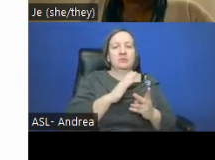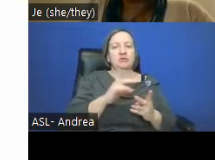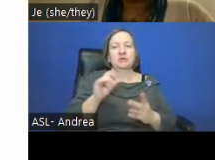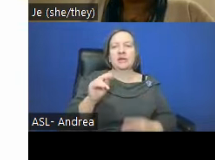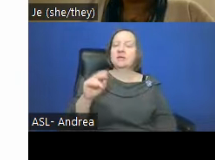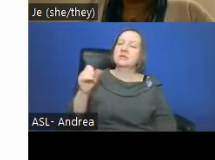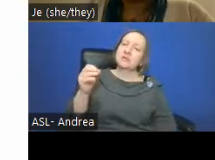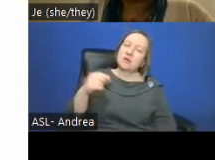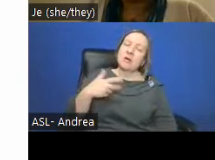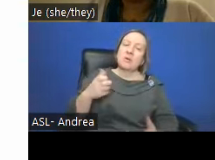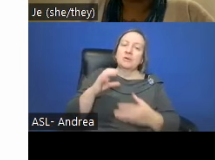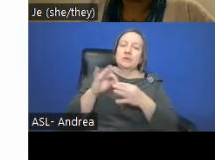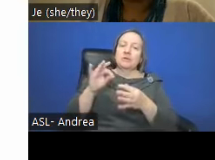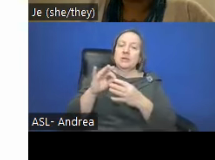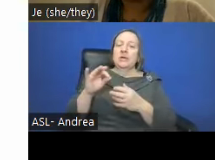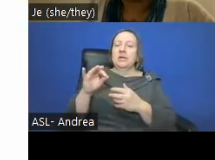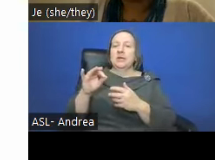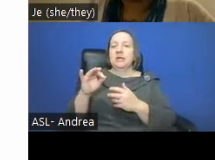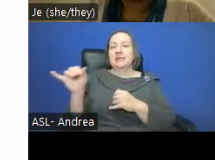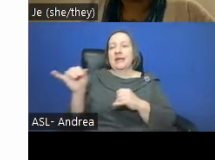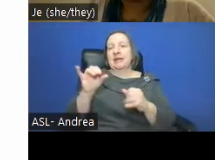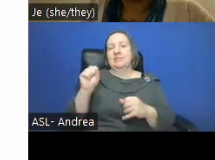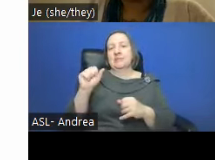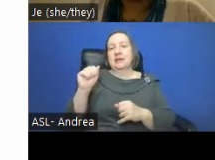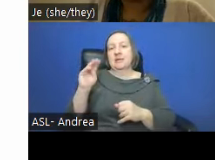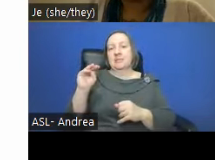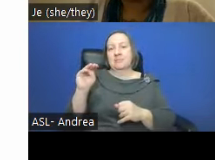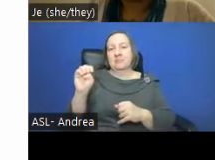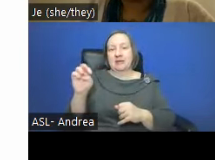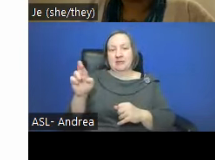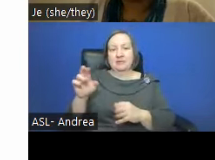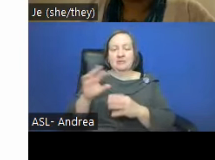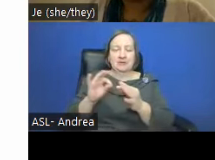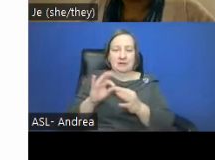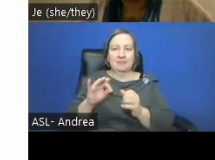So I was going to say just what Samir said.